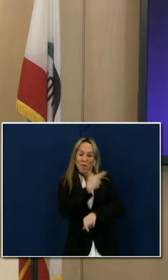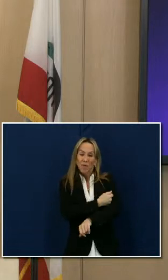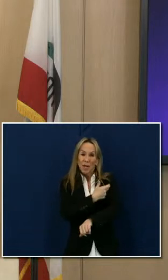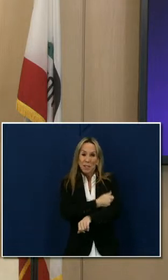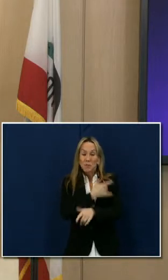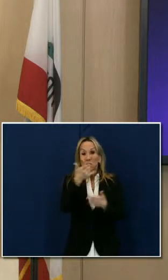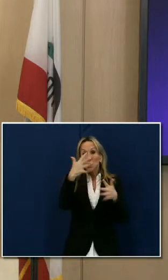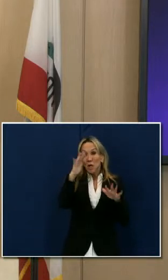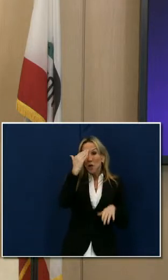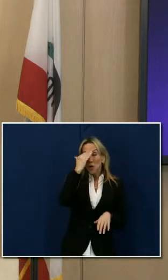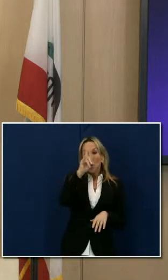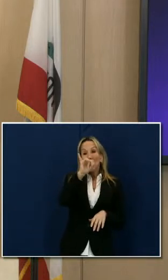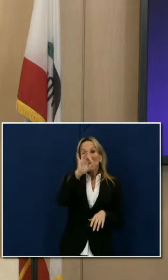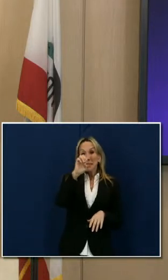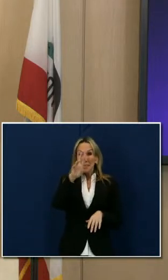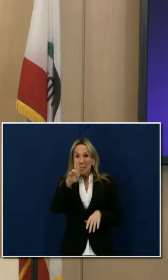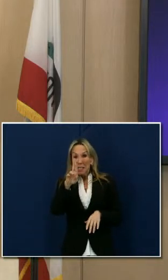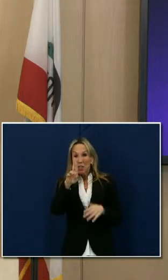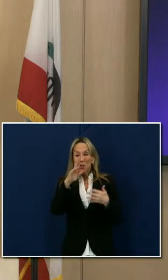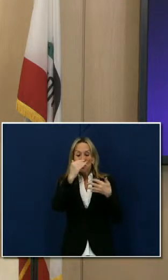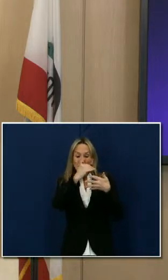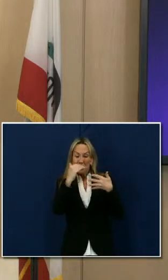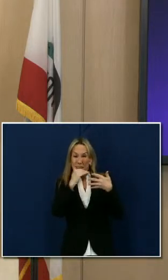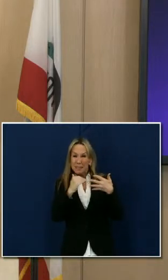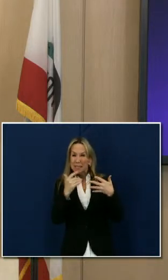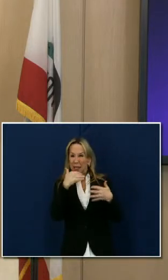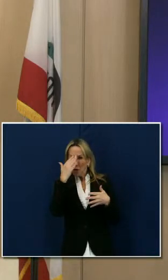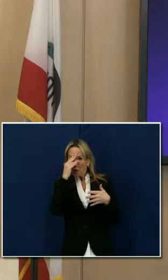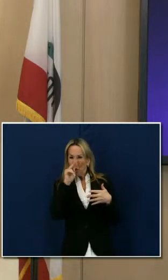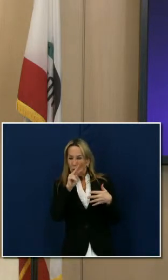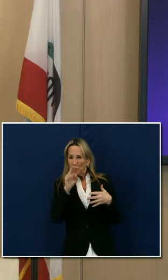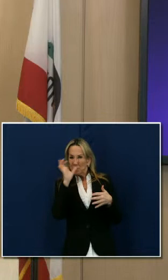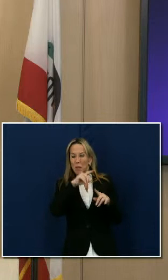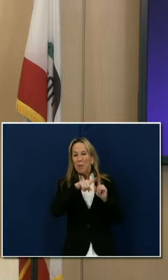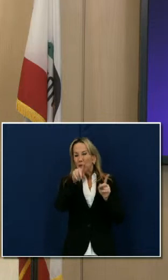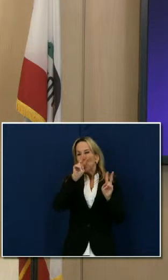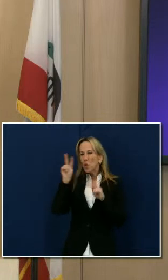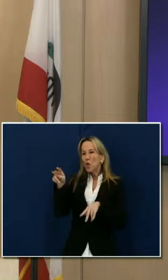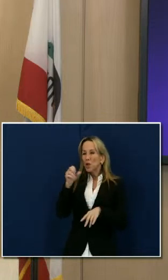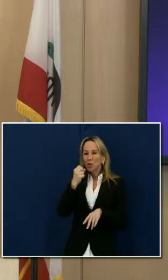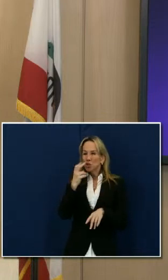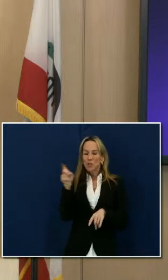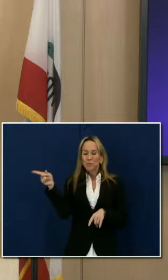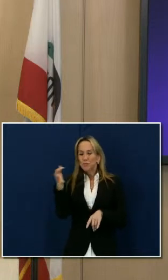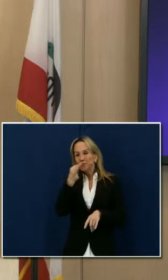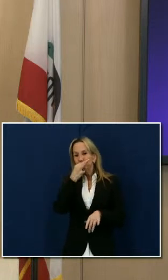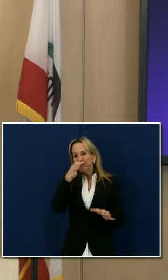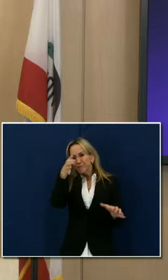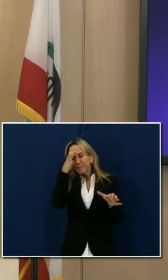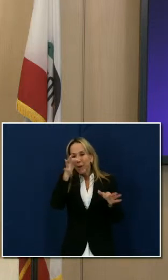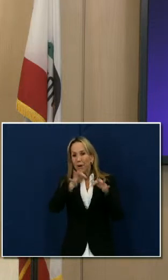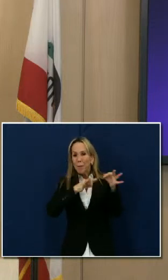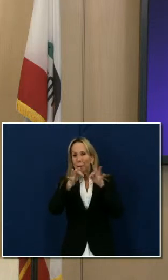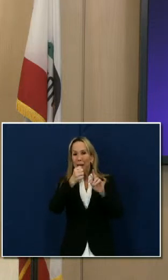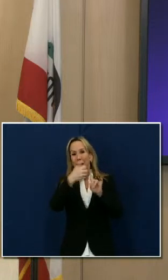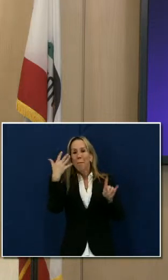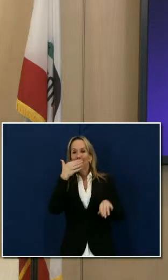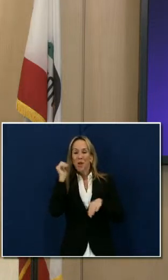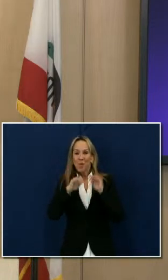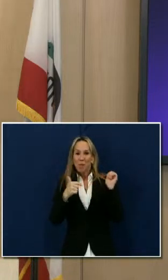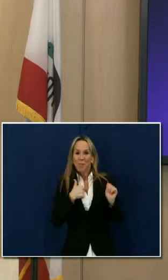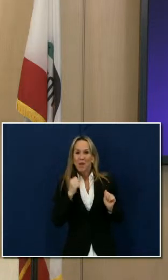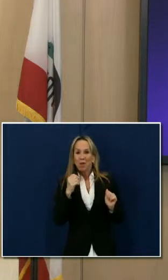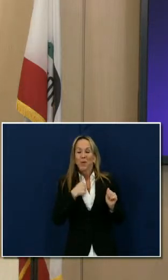tiers and stuff, it's a little bit clunky, but if you bear in there, she's great at explaining things in a way even I can understand. And so please welcome Dr.